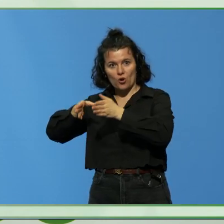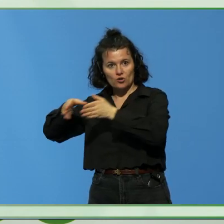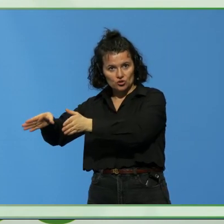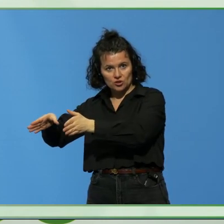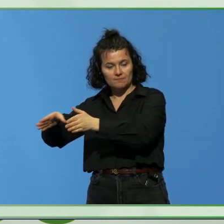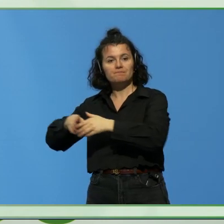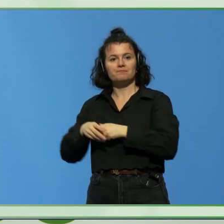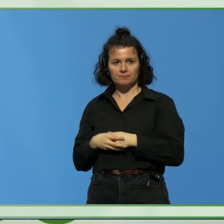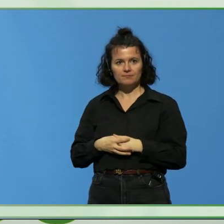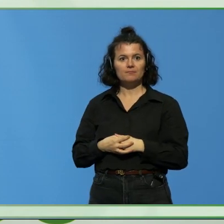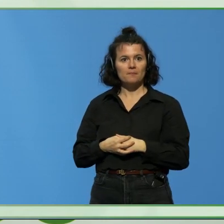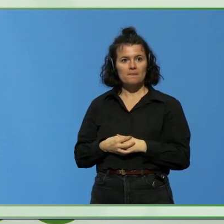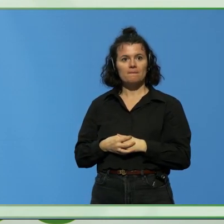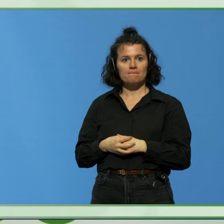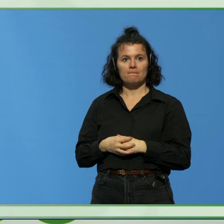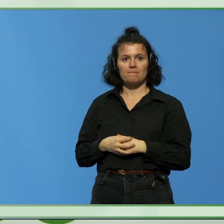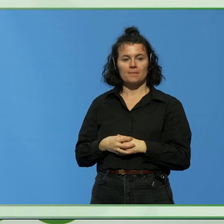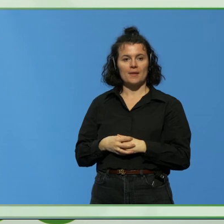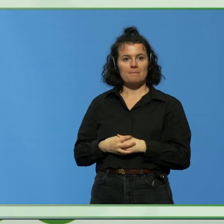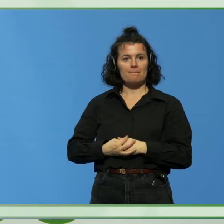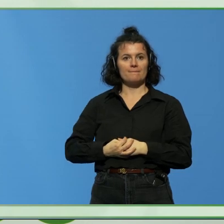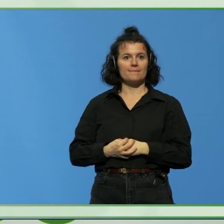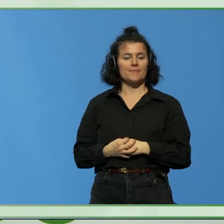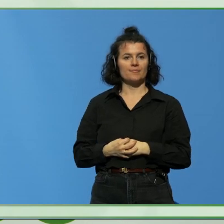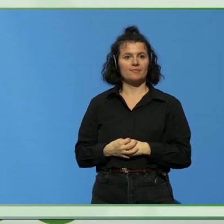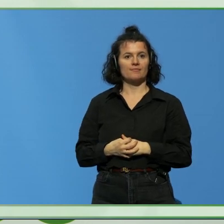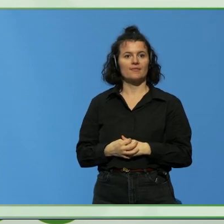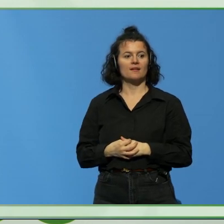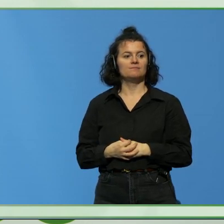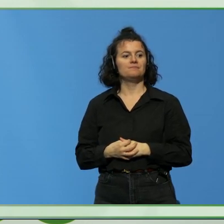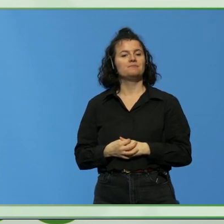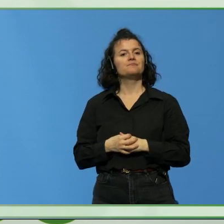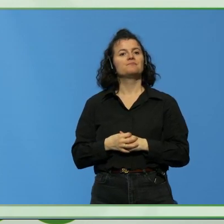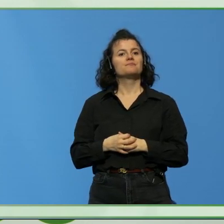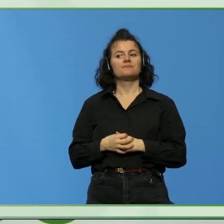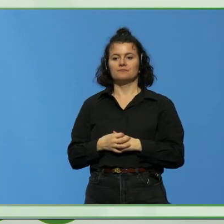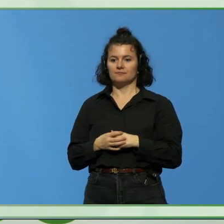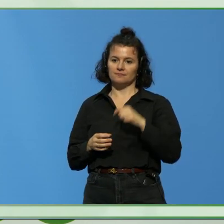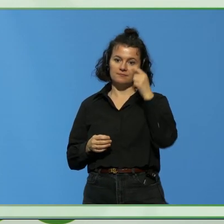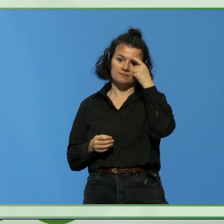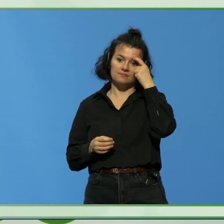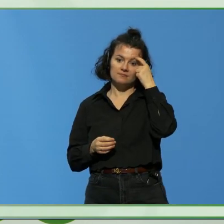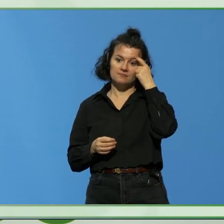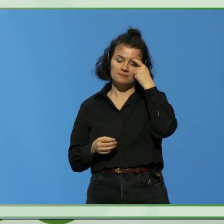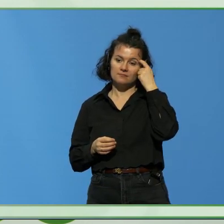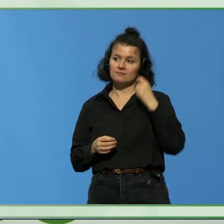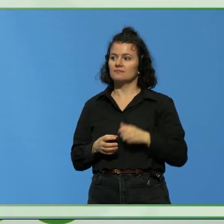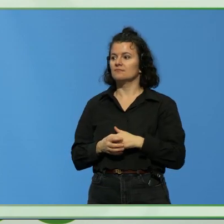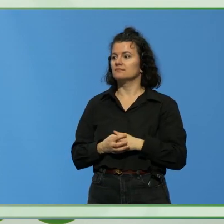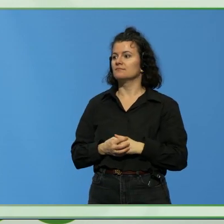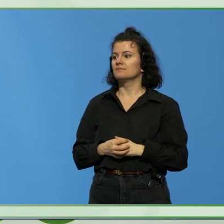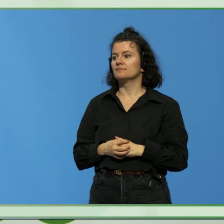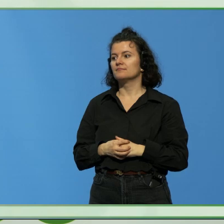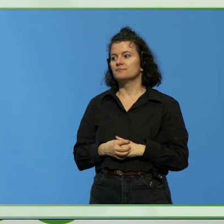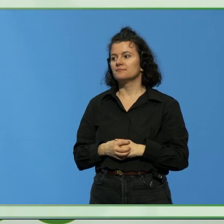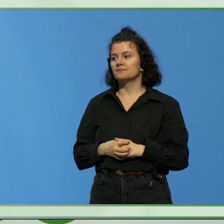interesting because I extrapolated to other organizations around the world, which it's not so much about